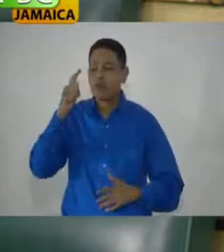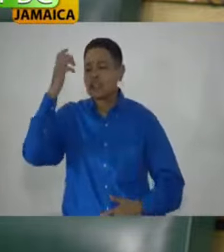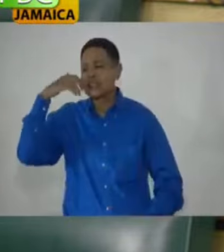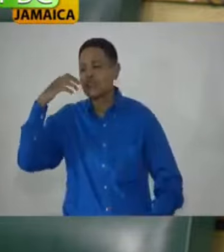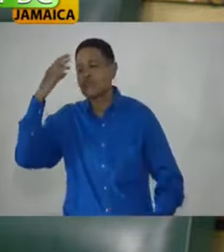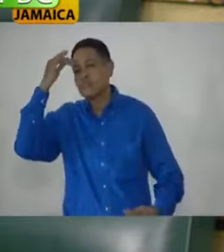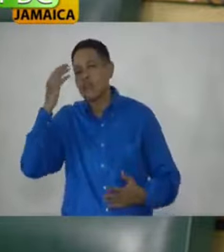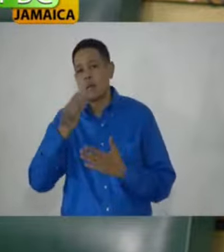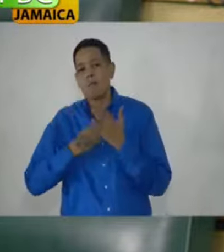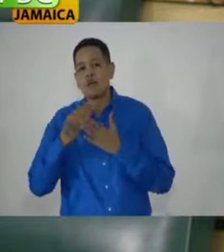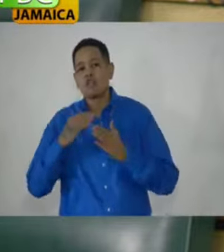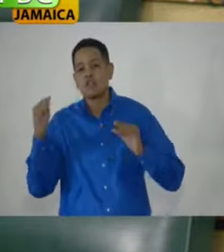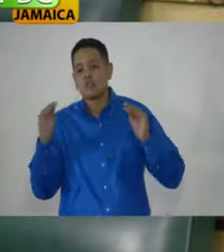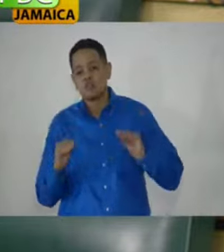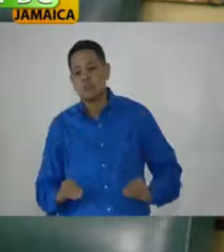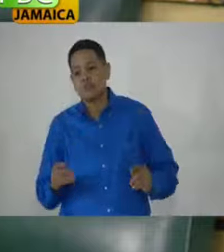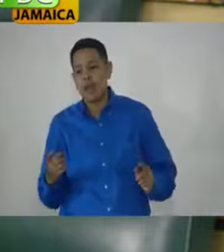budget planning.